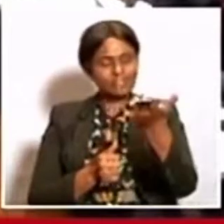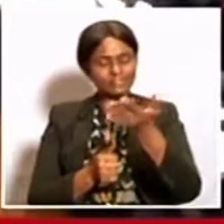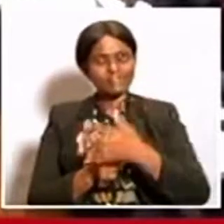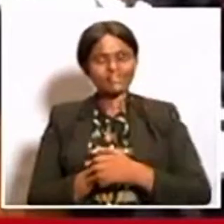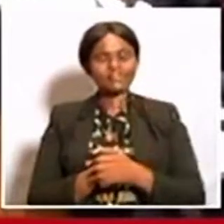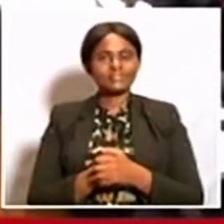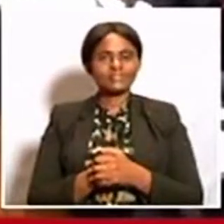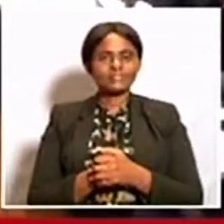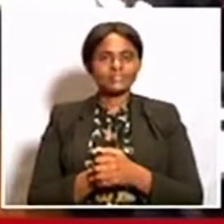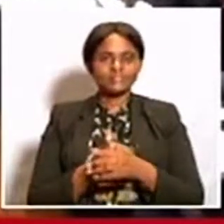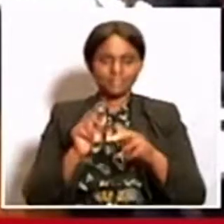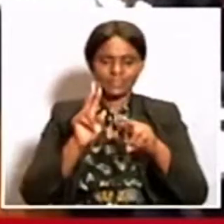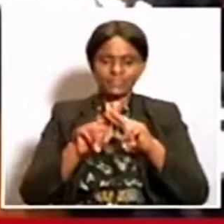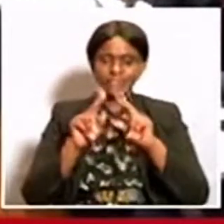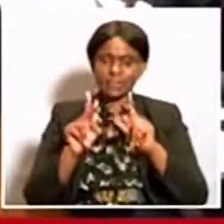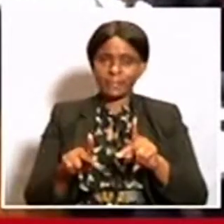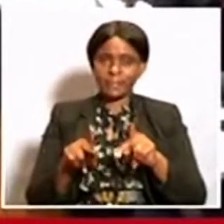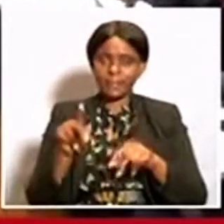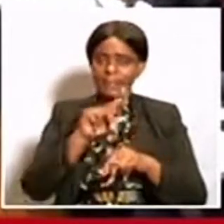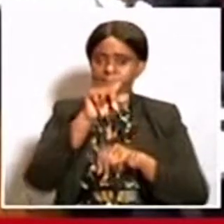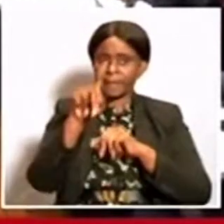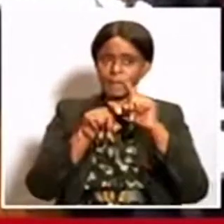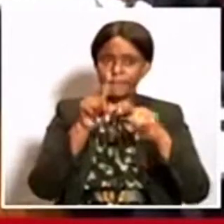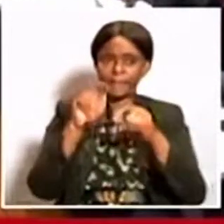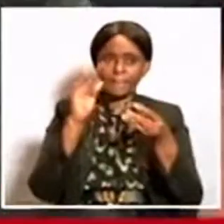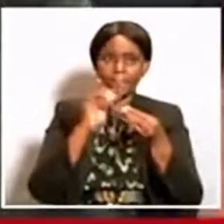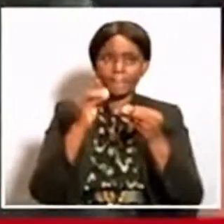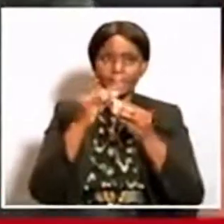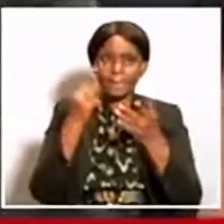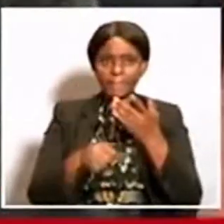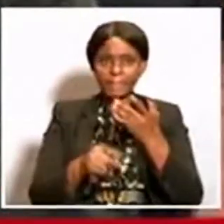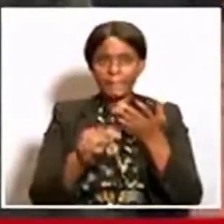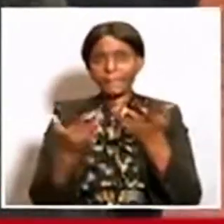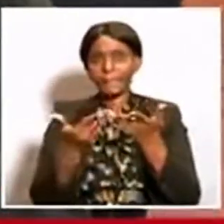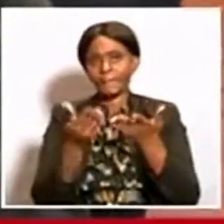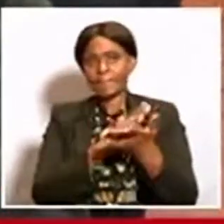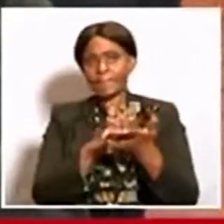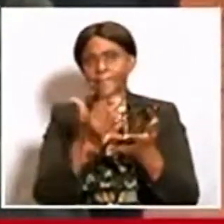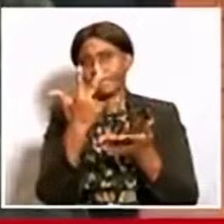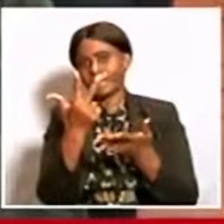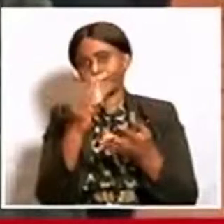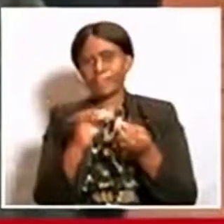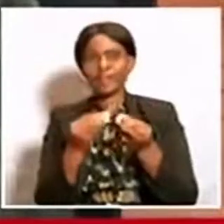on. Chair, question number, on page 3, number 1.